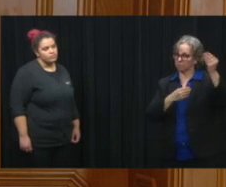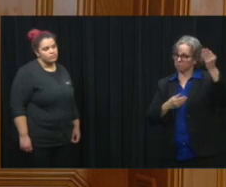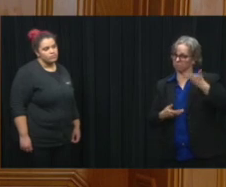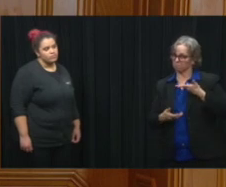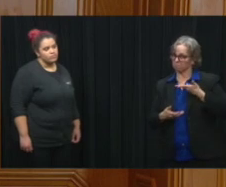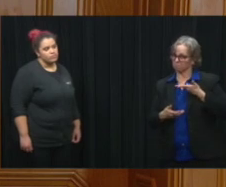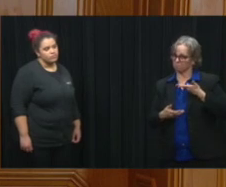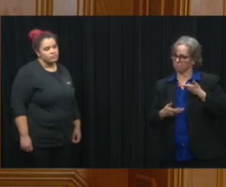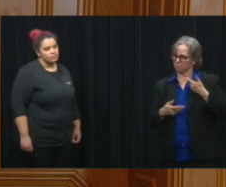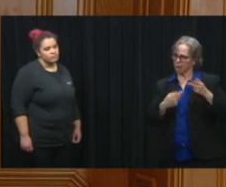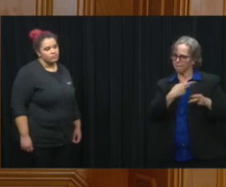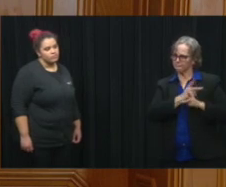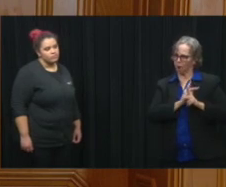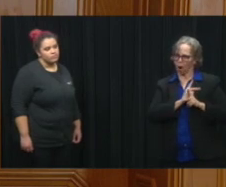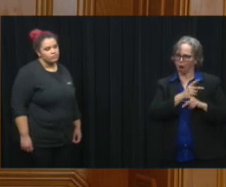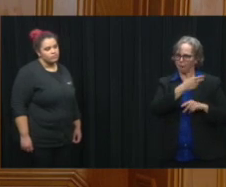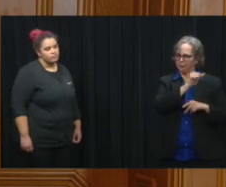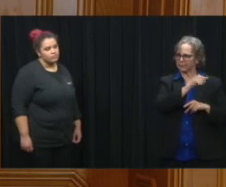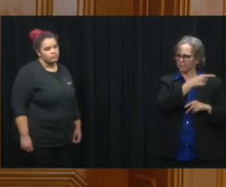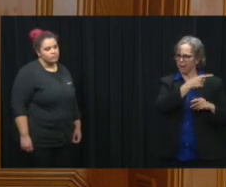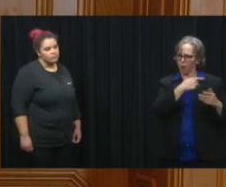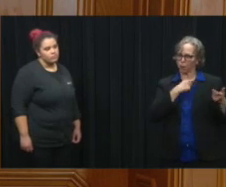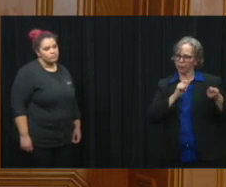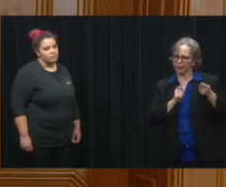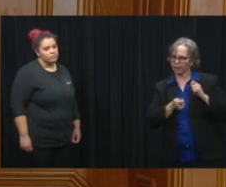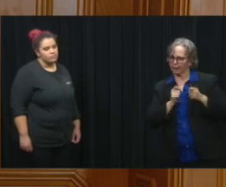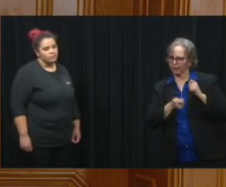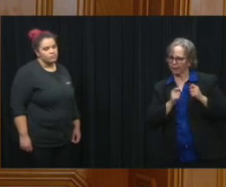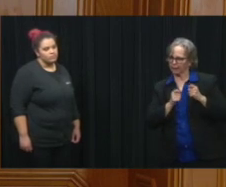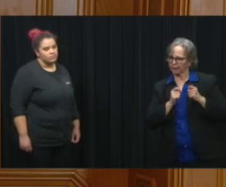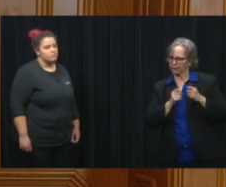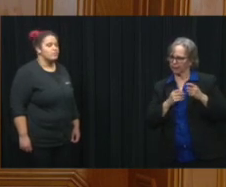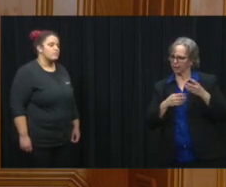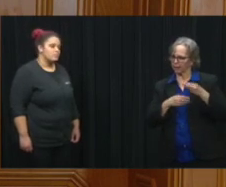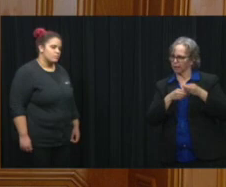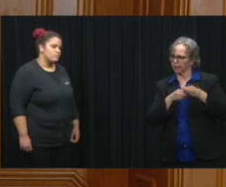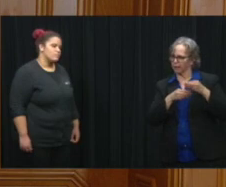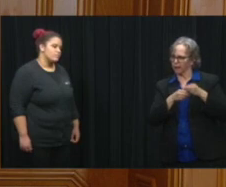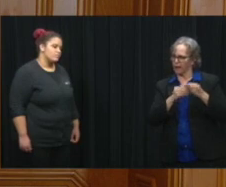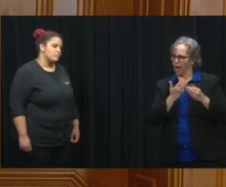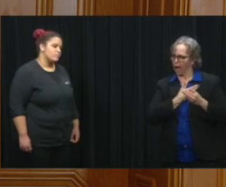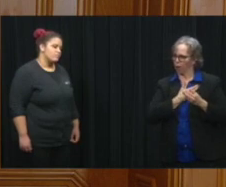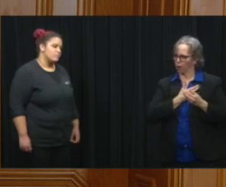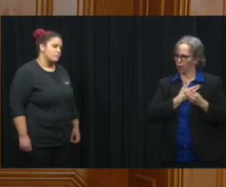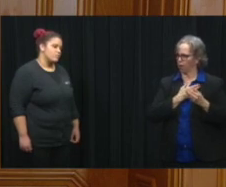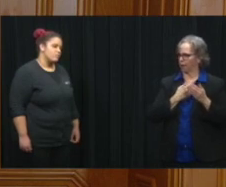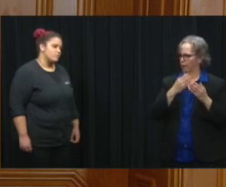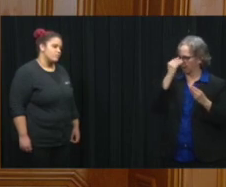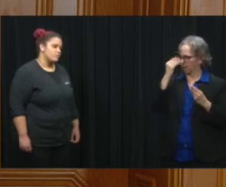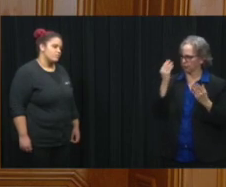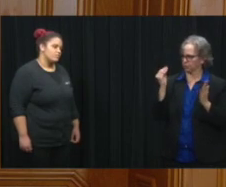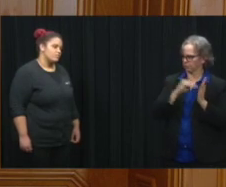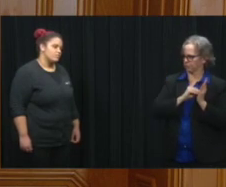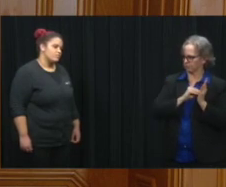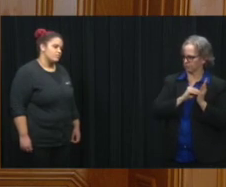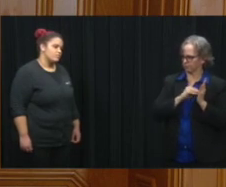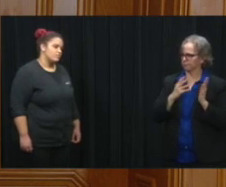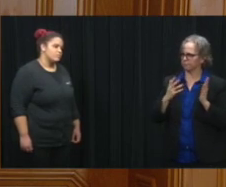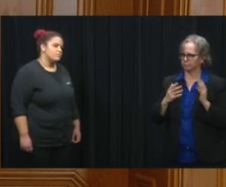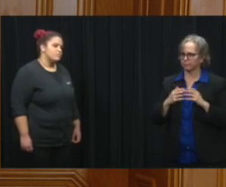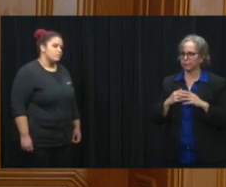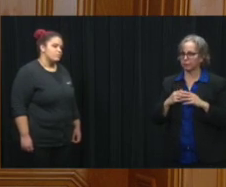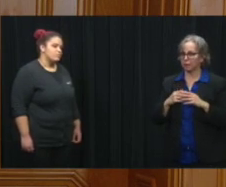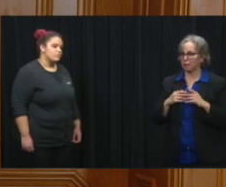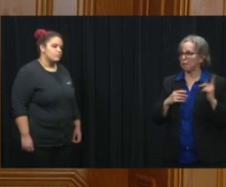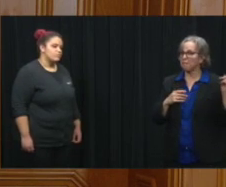They've continued to tweak it. They continue to try to bring it up to date based on what we know. They came up with that it could take a